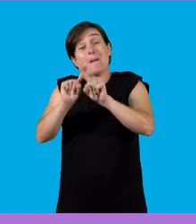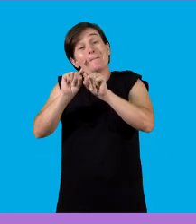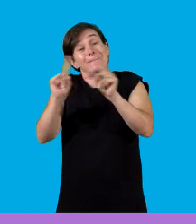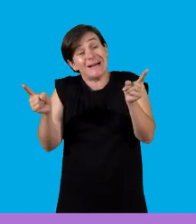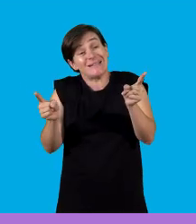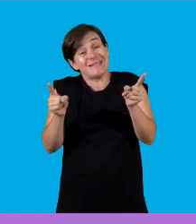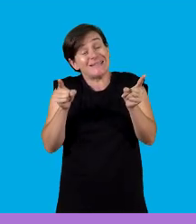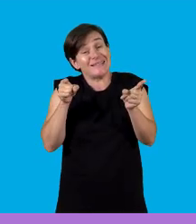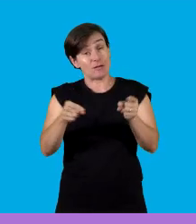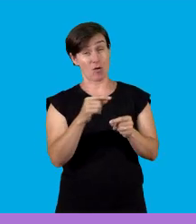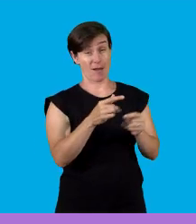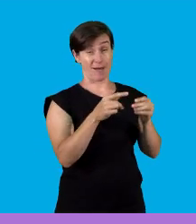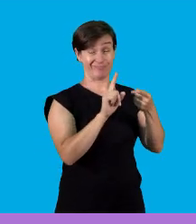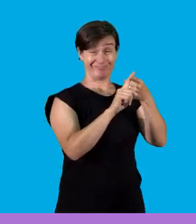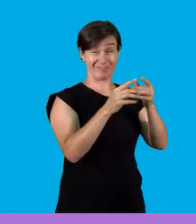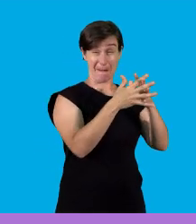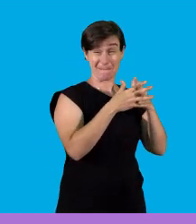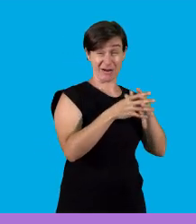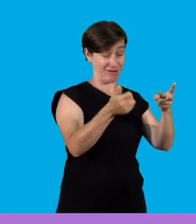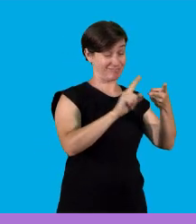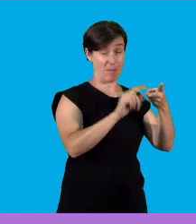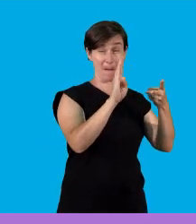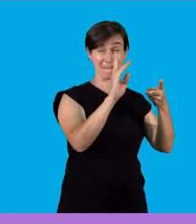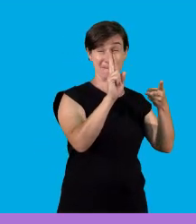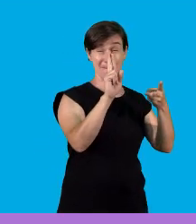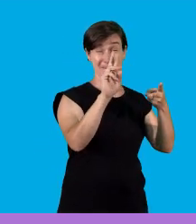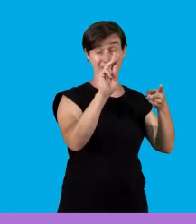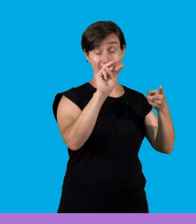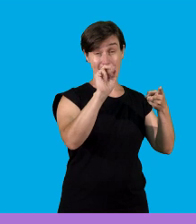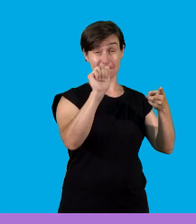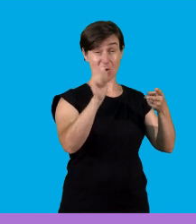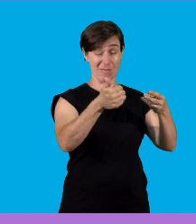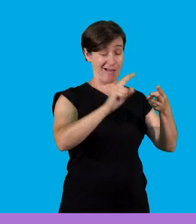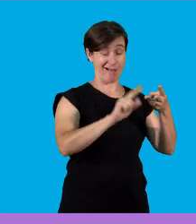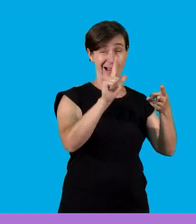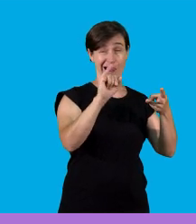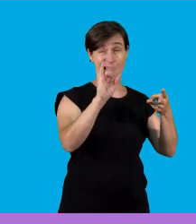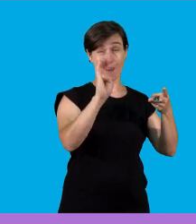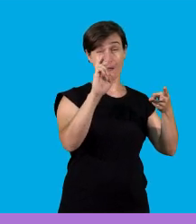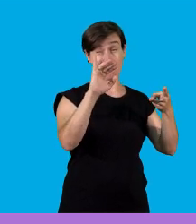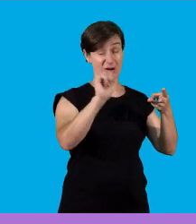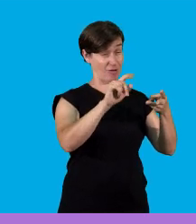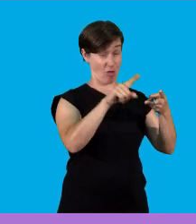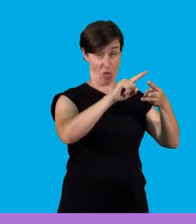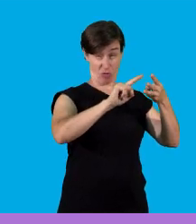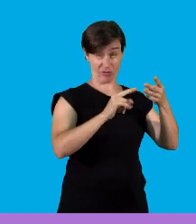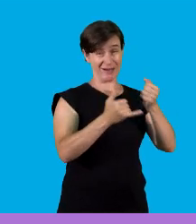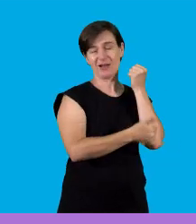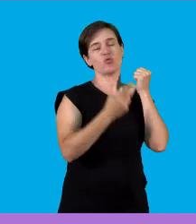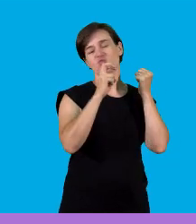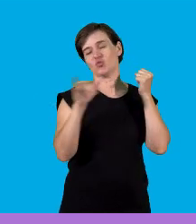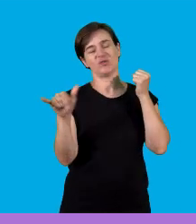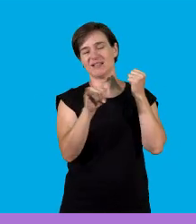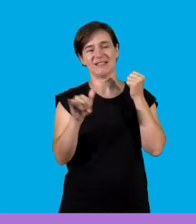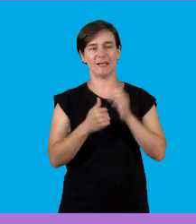right? With the exception, of course, of the USA, Burma, as well as Liberia. Okay, so that's your metric system.